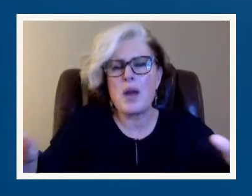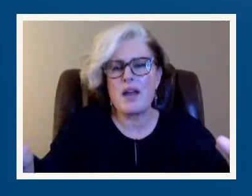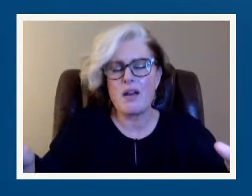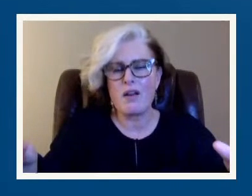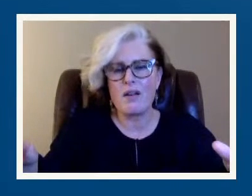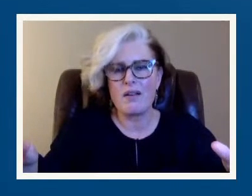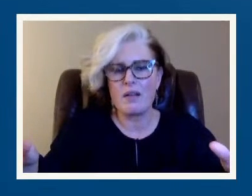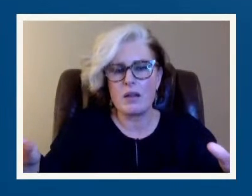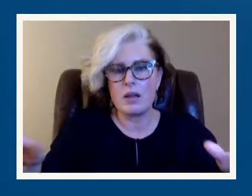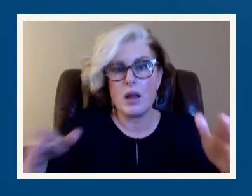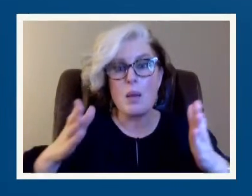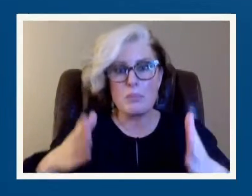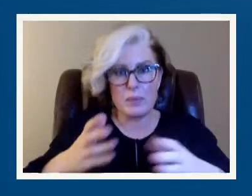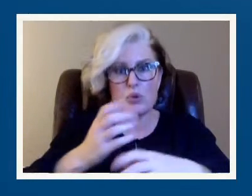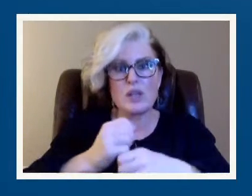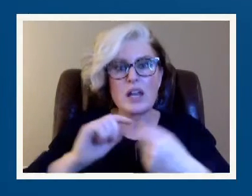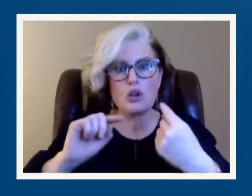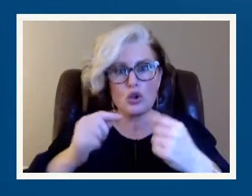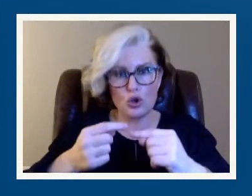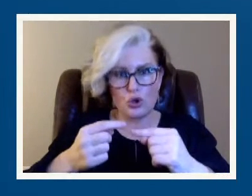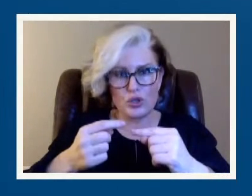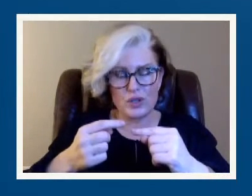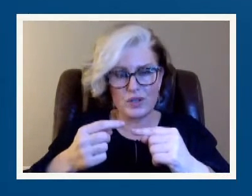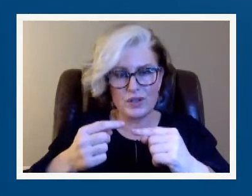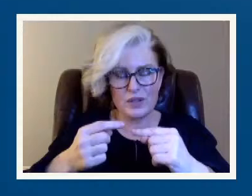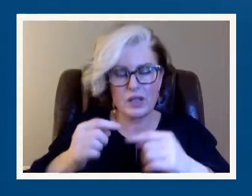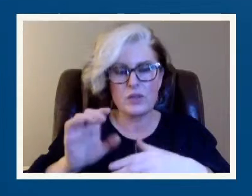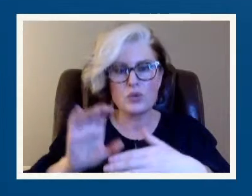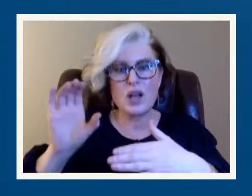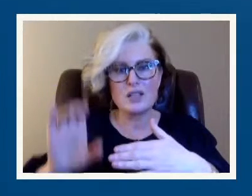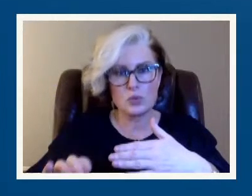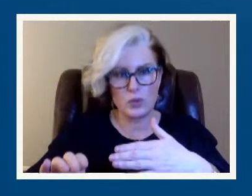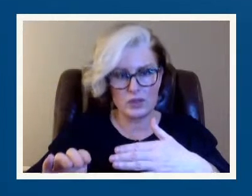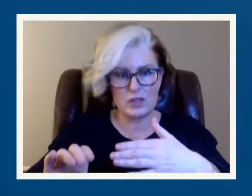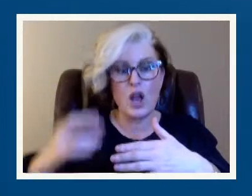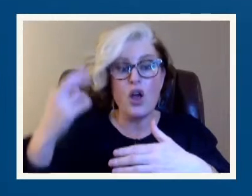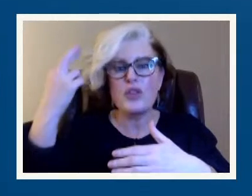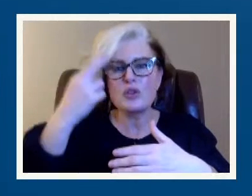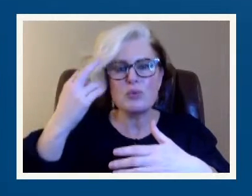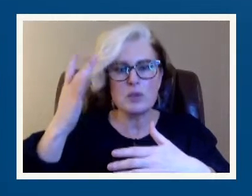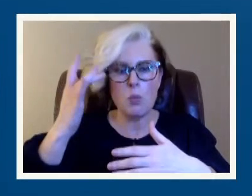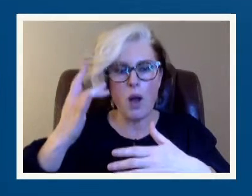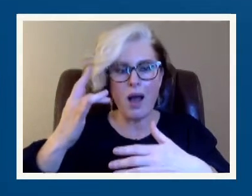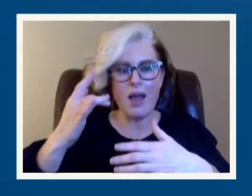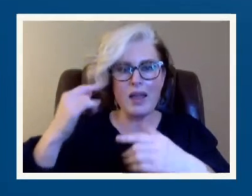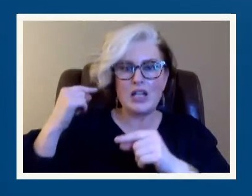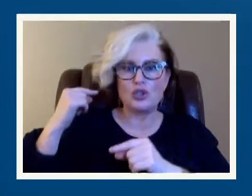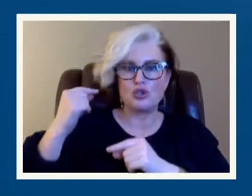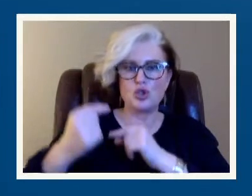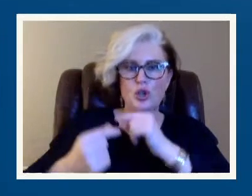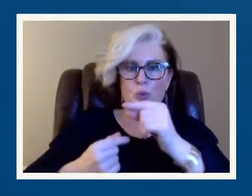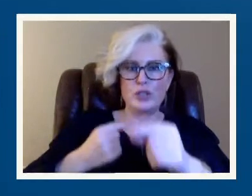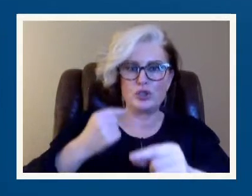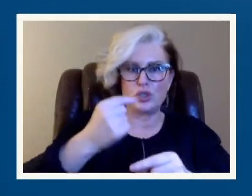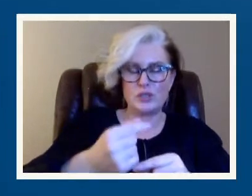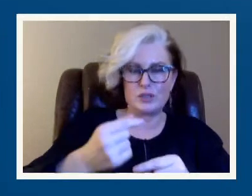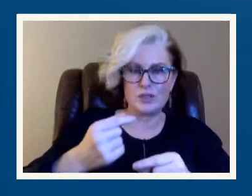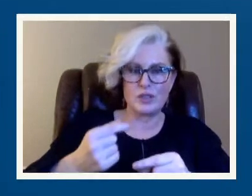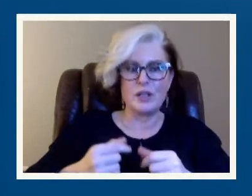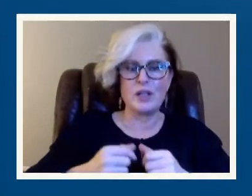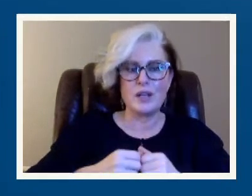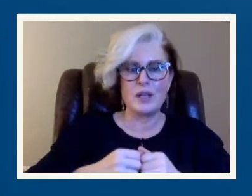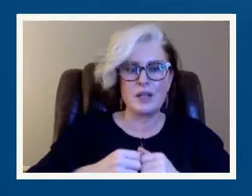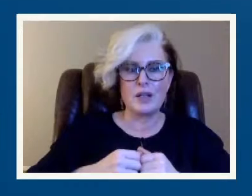People get hurt. There are consequences. There's a reason why generations